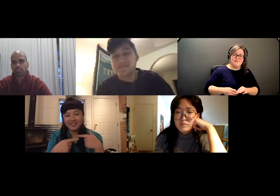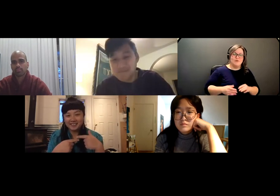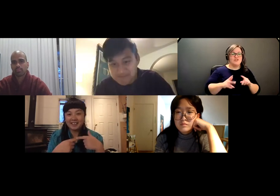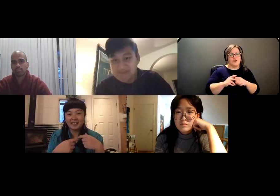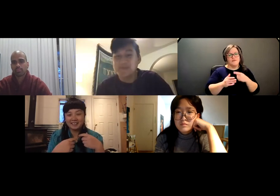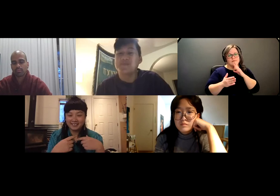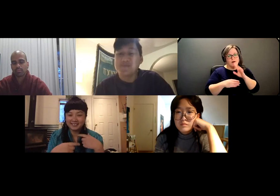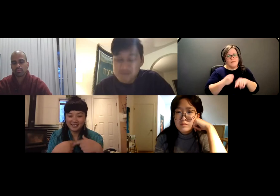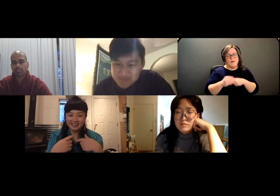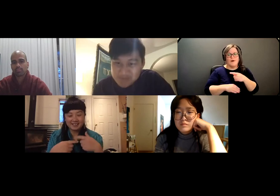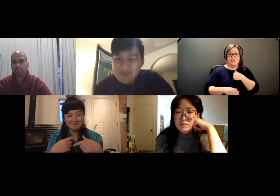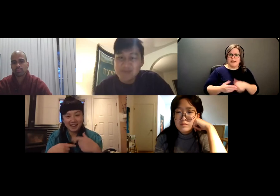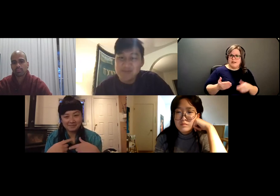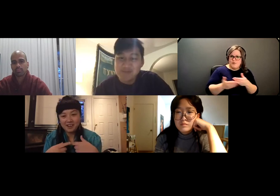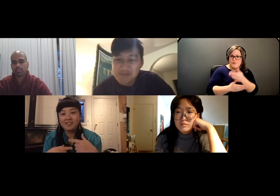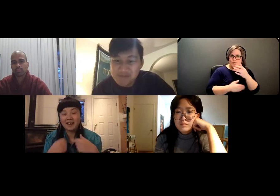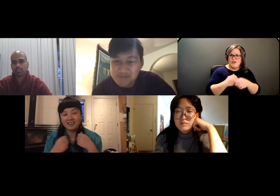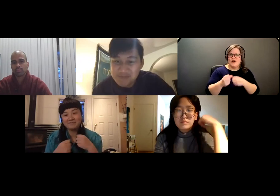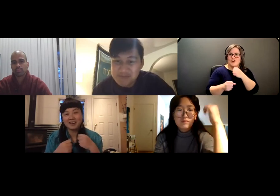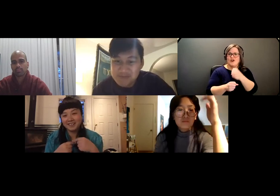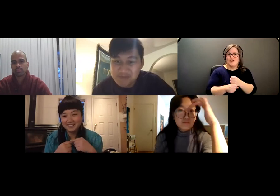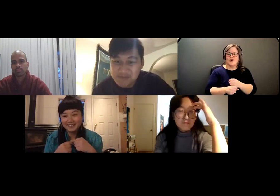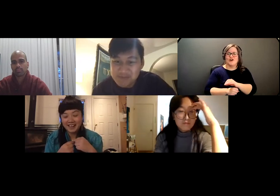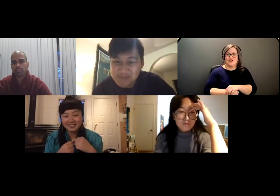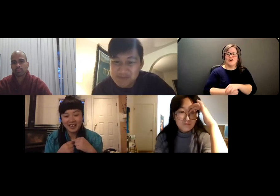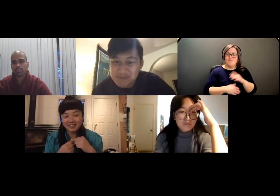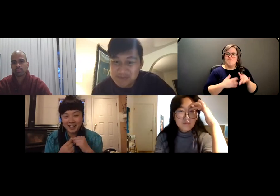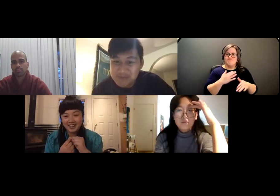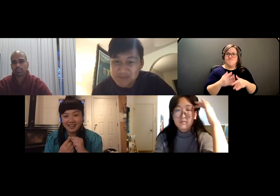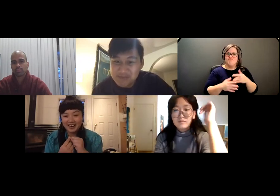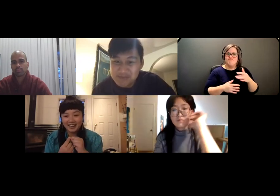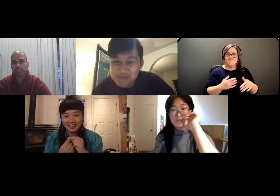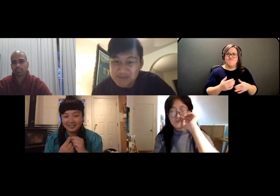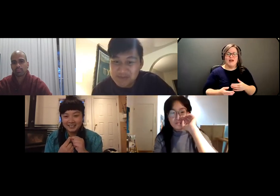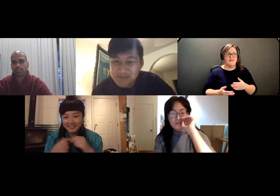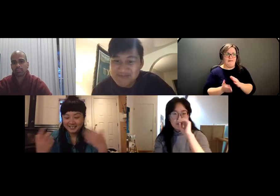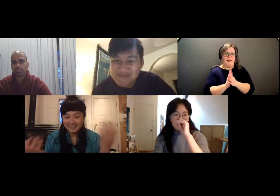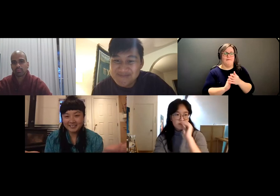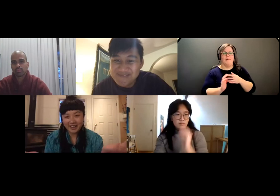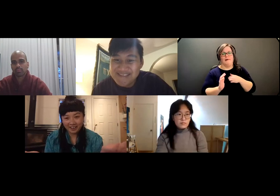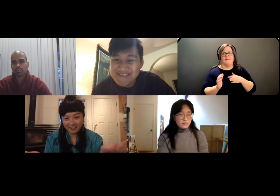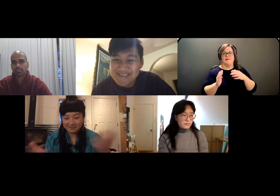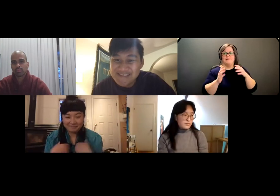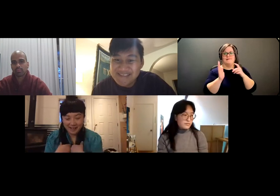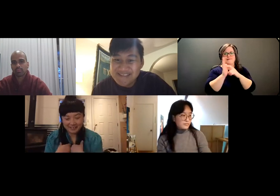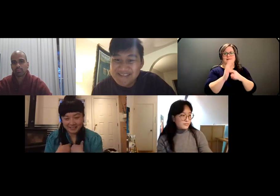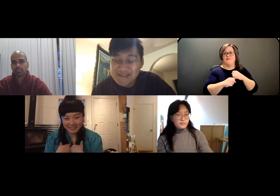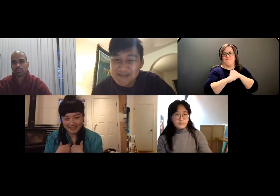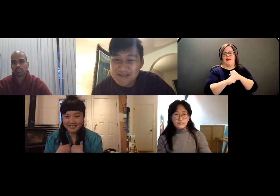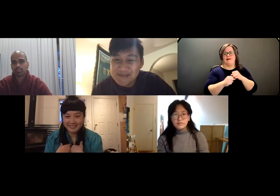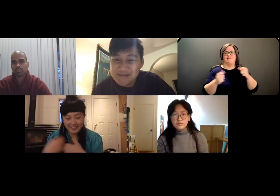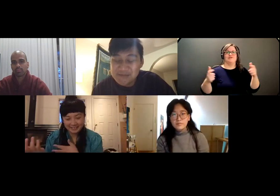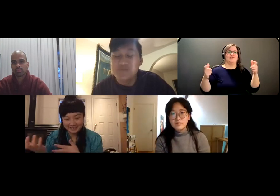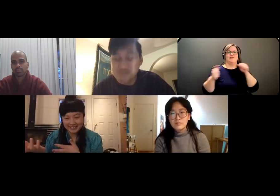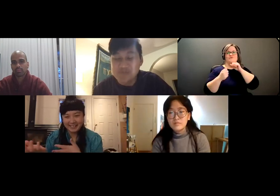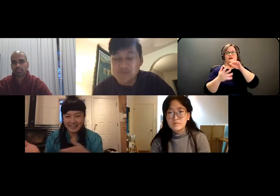Year. And then it became, oh, I'm going to make a giant dragon and share my culture